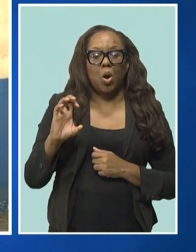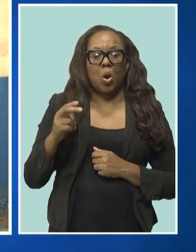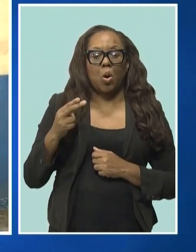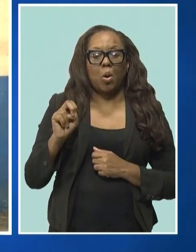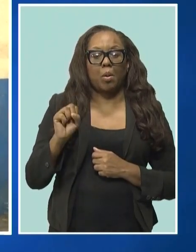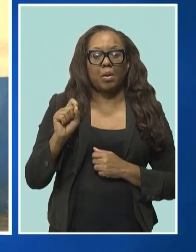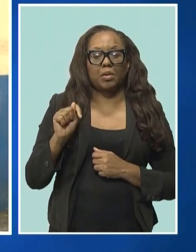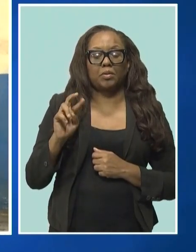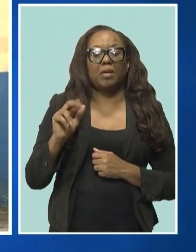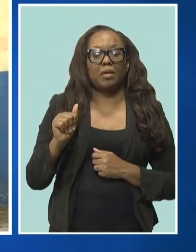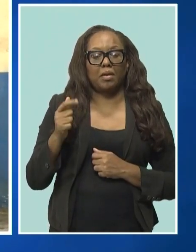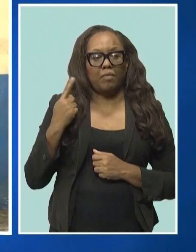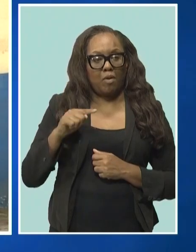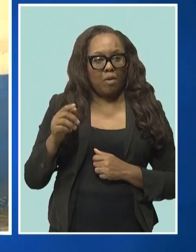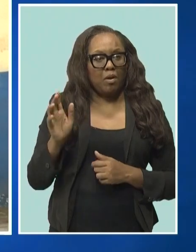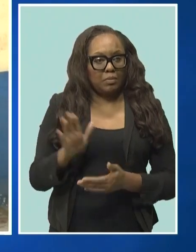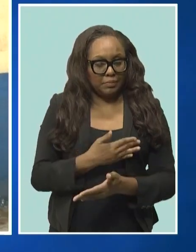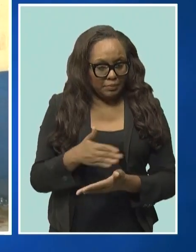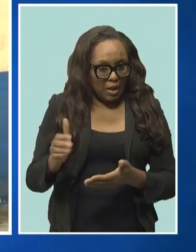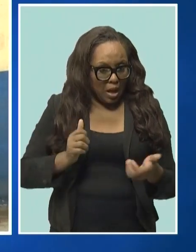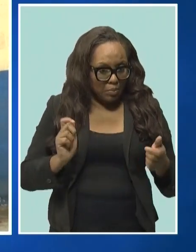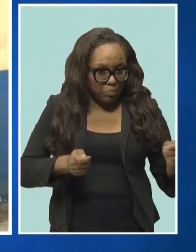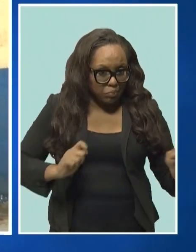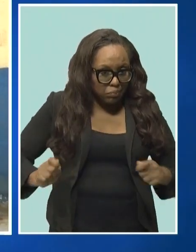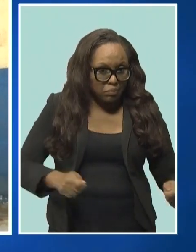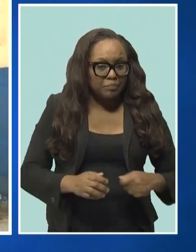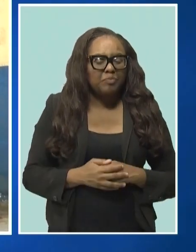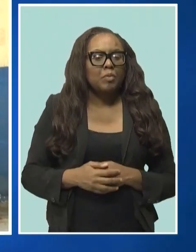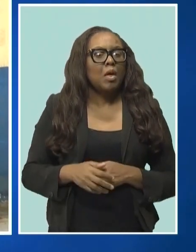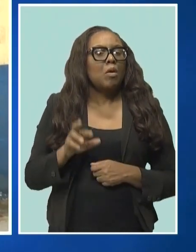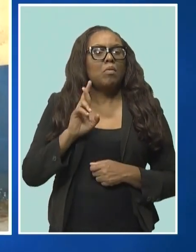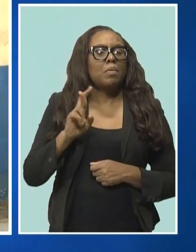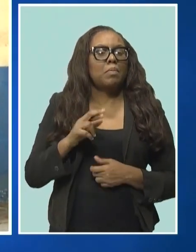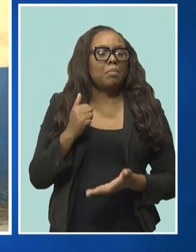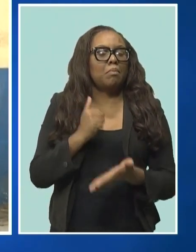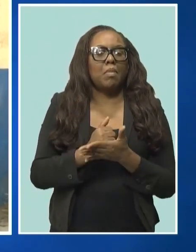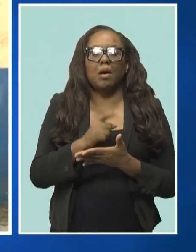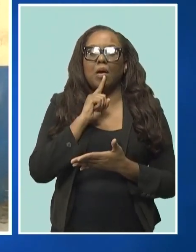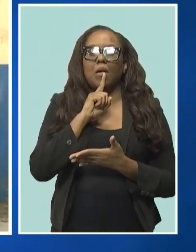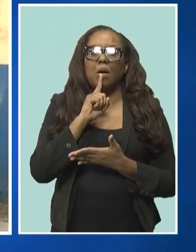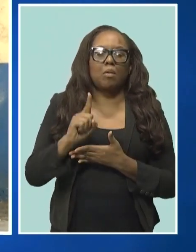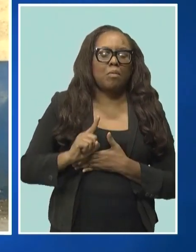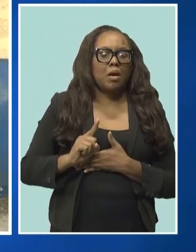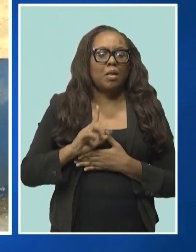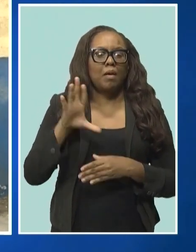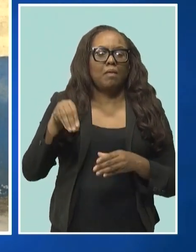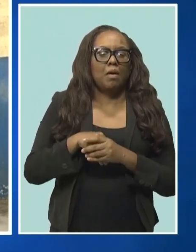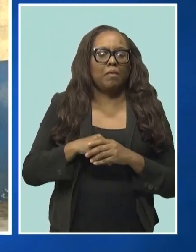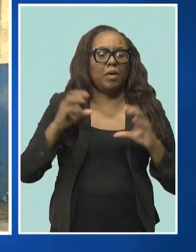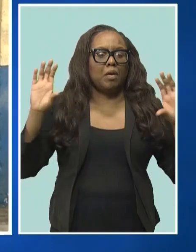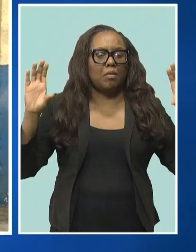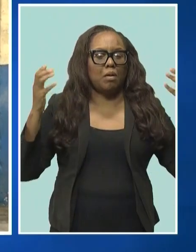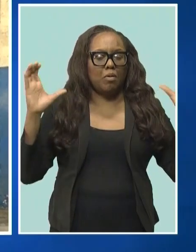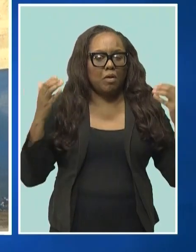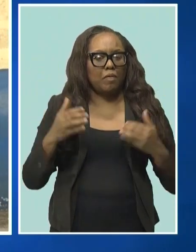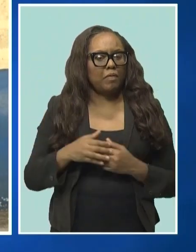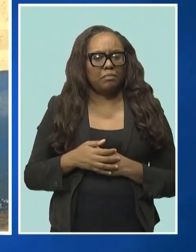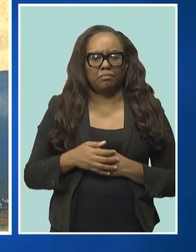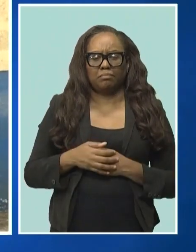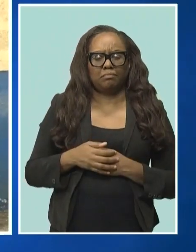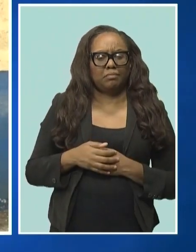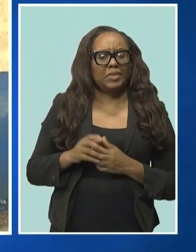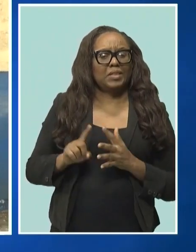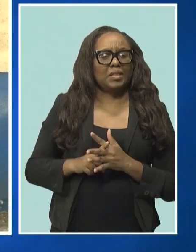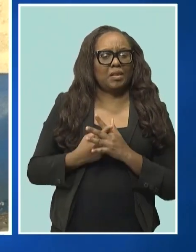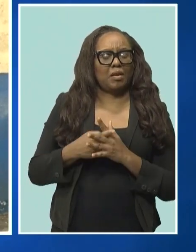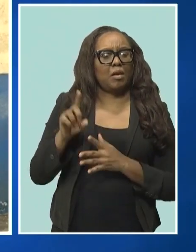Republic Bank is a committed corporate partner of the Cropover Festival, and it has been so for 2 decades, following on from its predecessor,